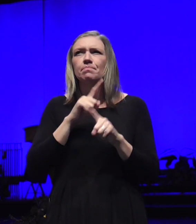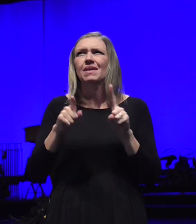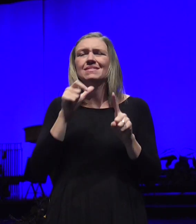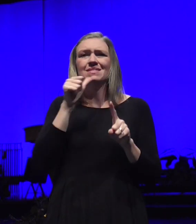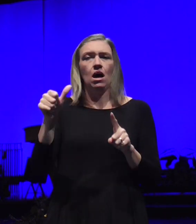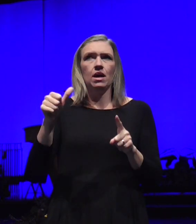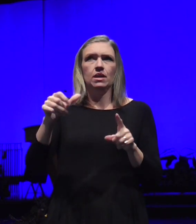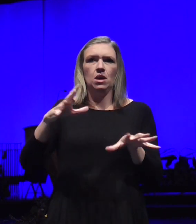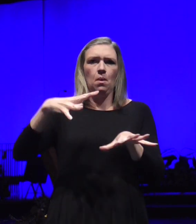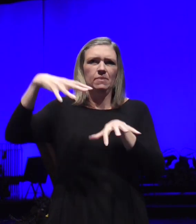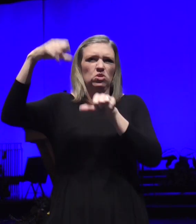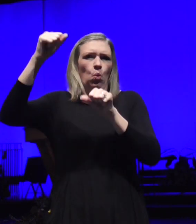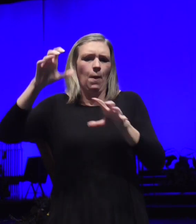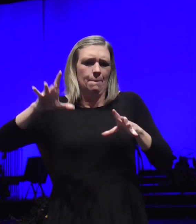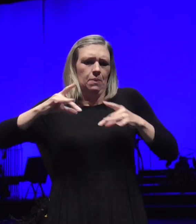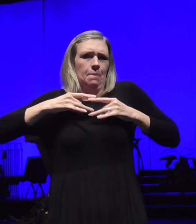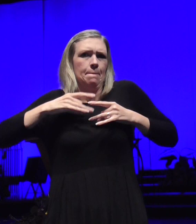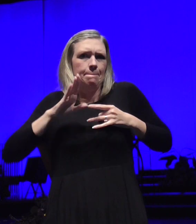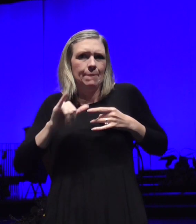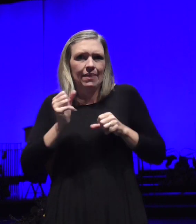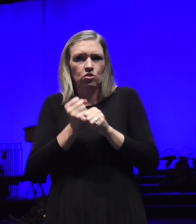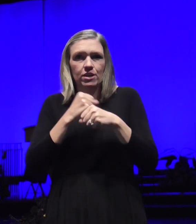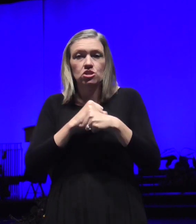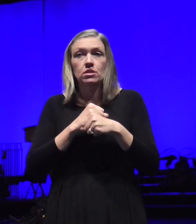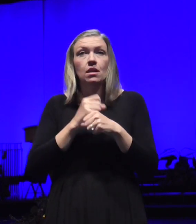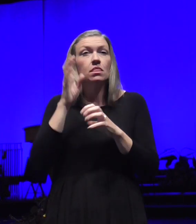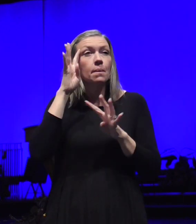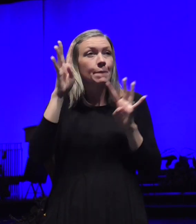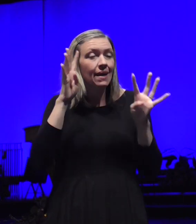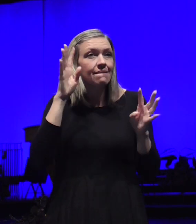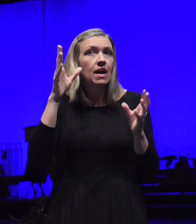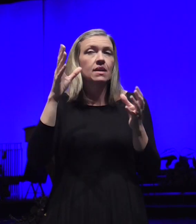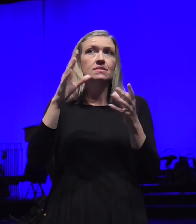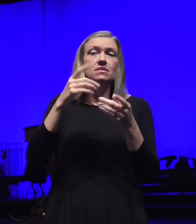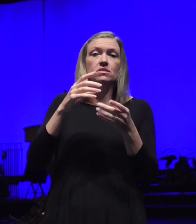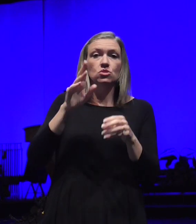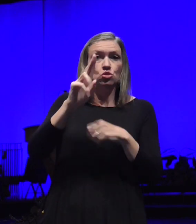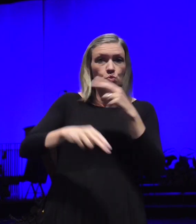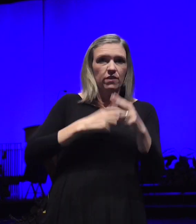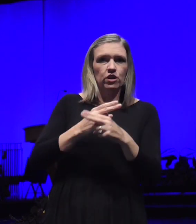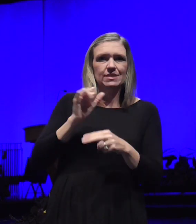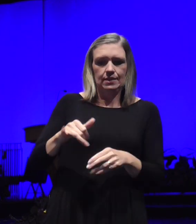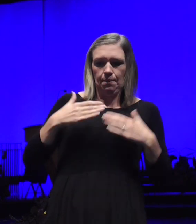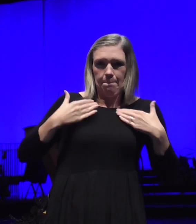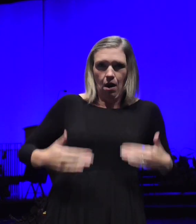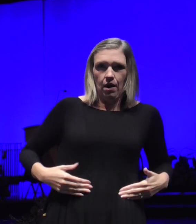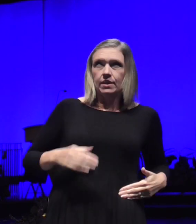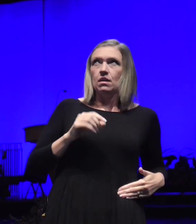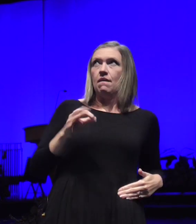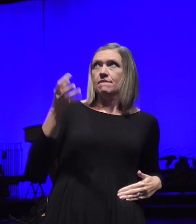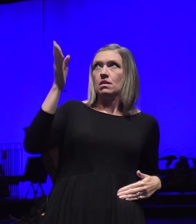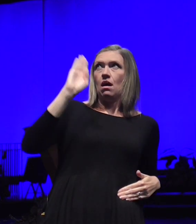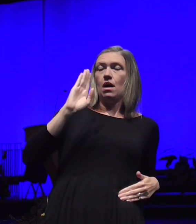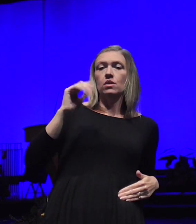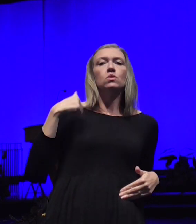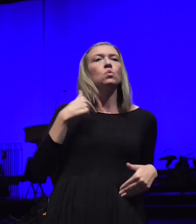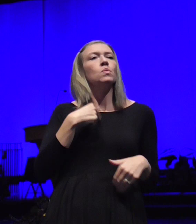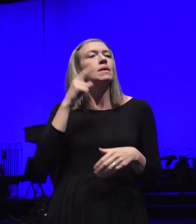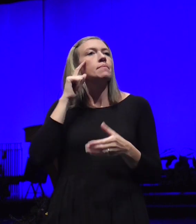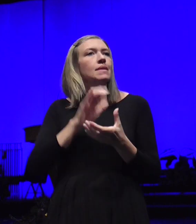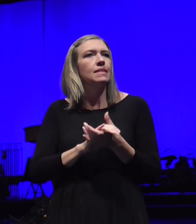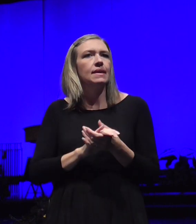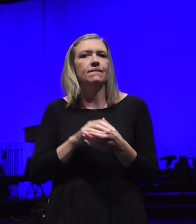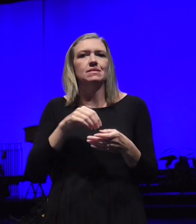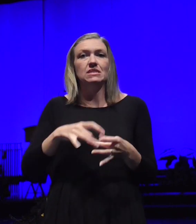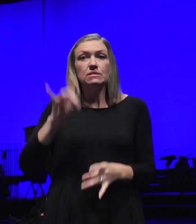its creation. The manifest universe is the body of God. We believe in the incarnation of